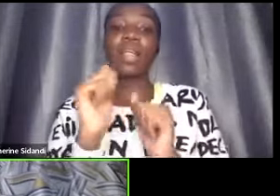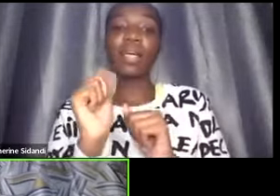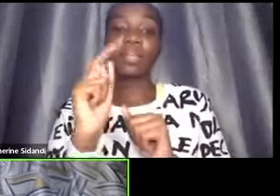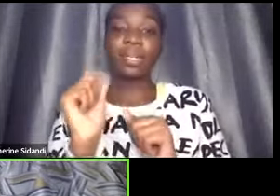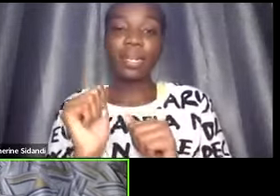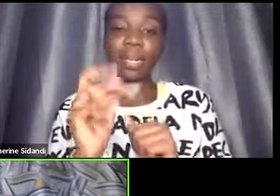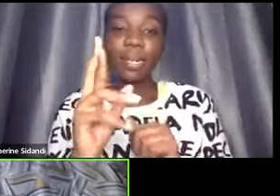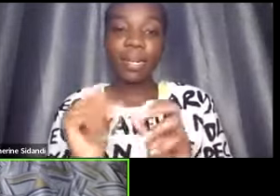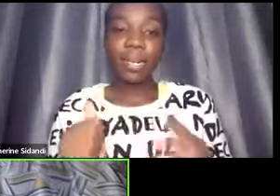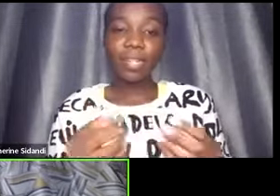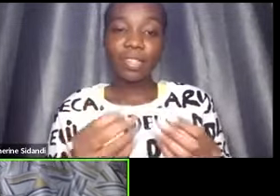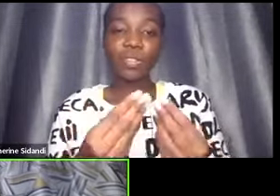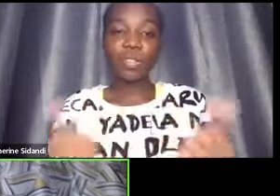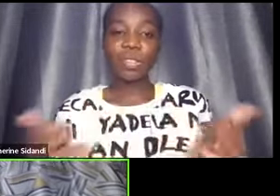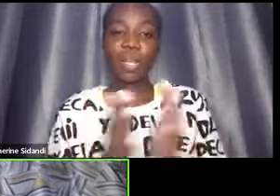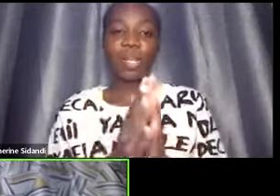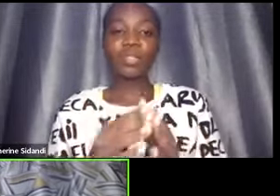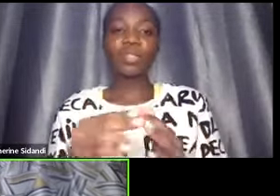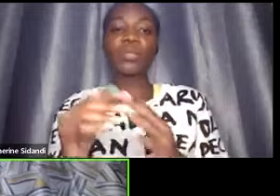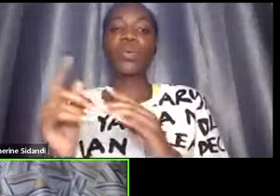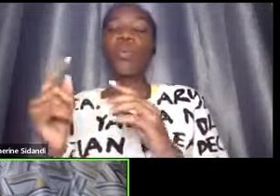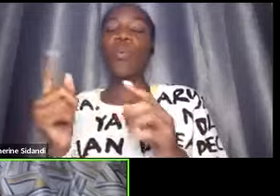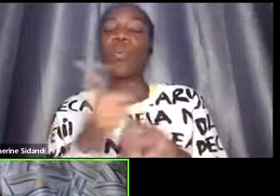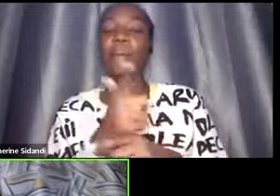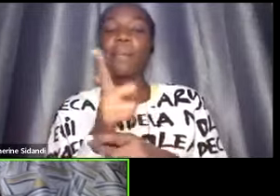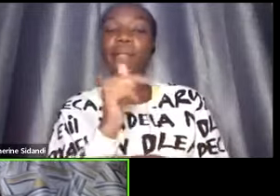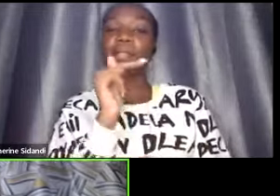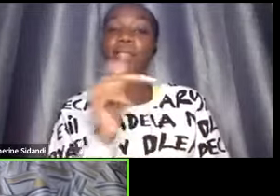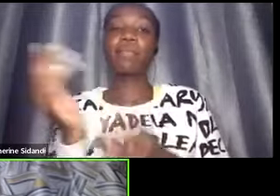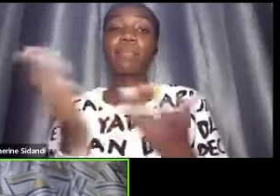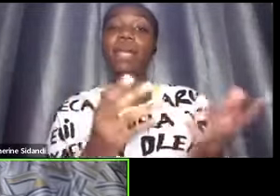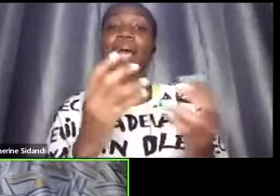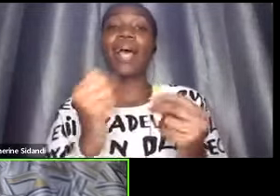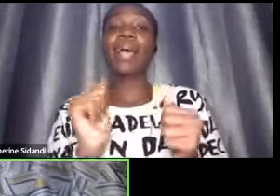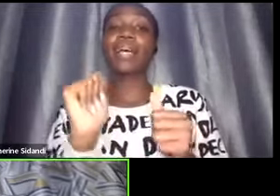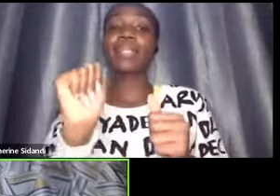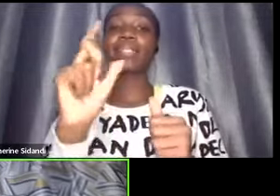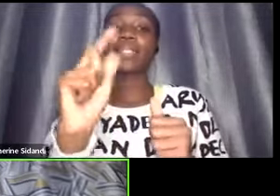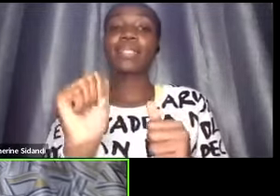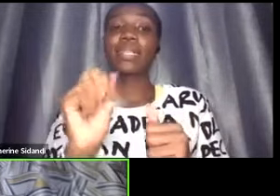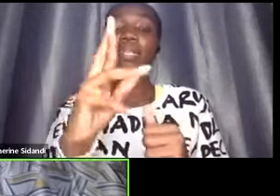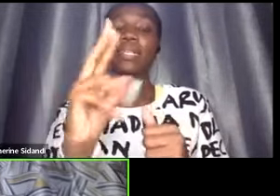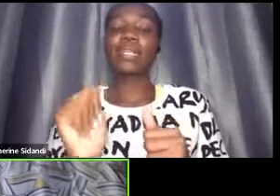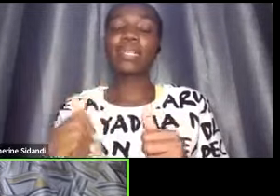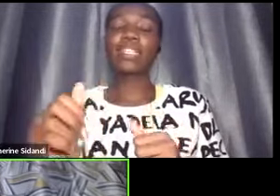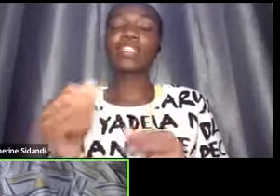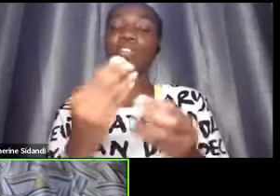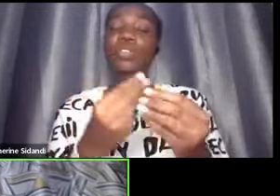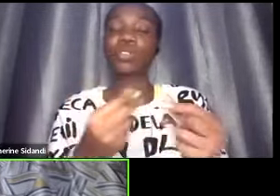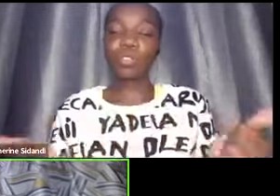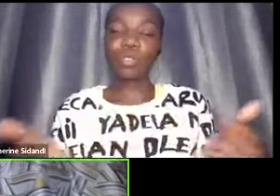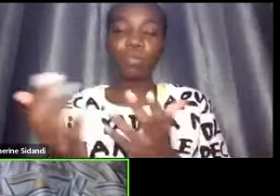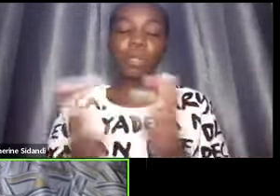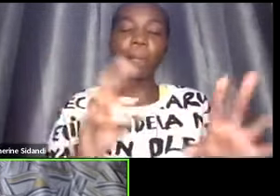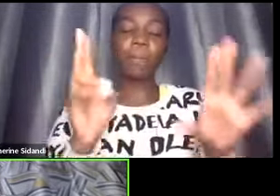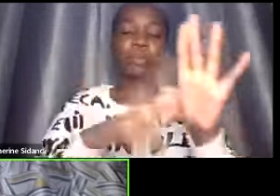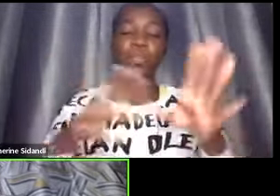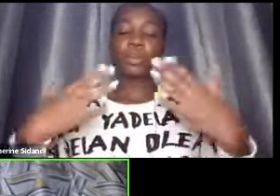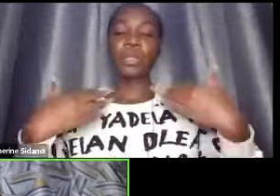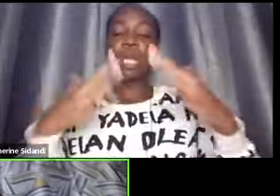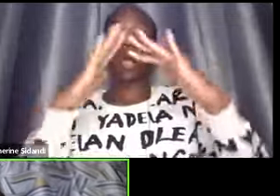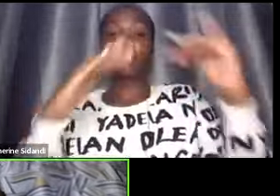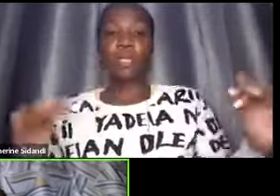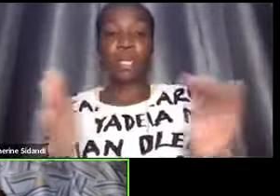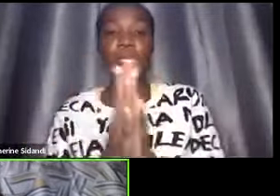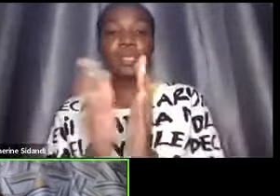this webinar is brought to you by Atara Solutions in partnership with Balcon Housing and Stallion Construction Company, as